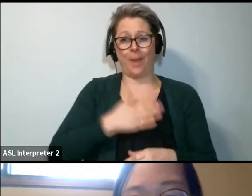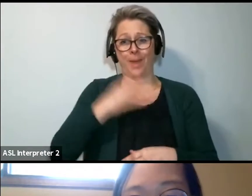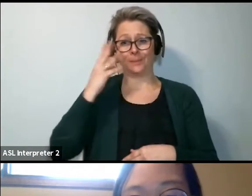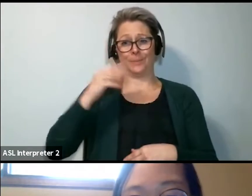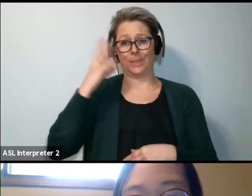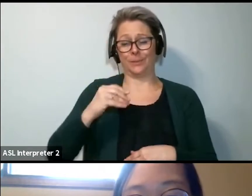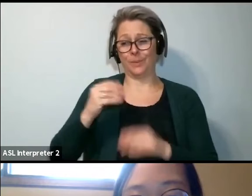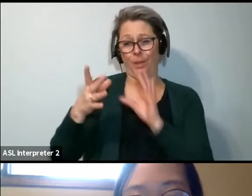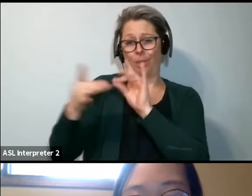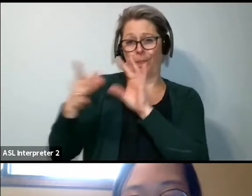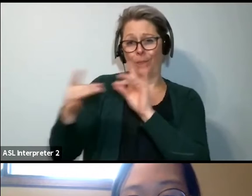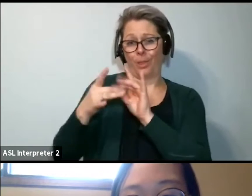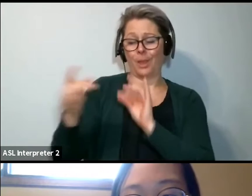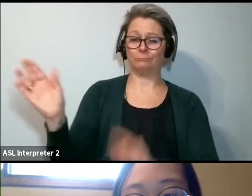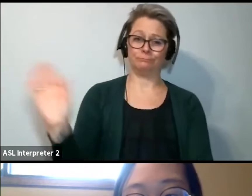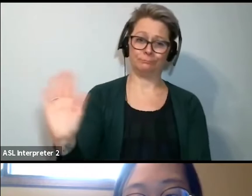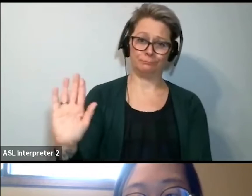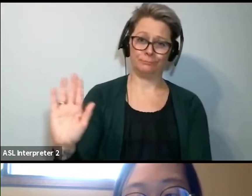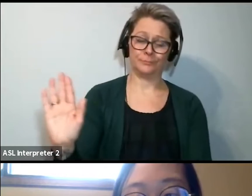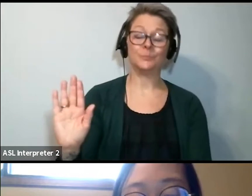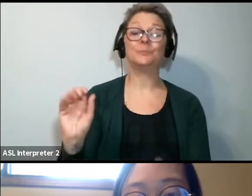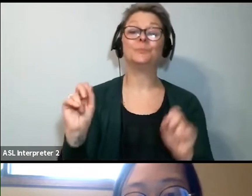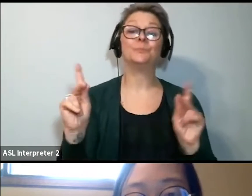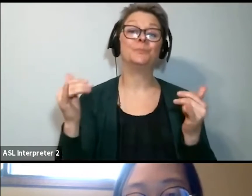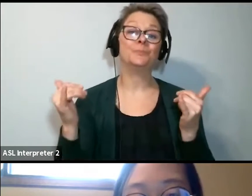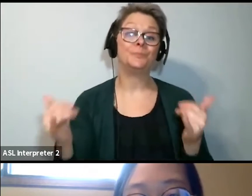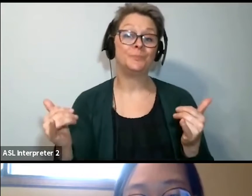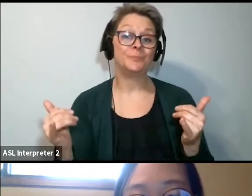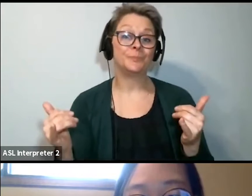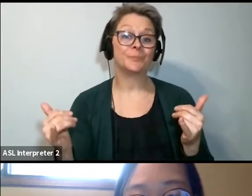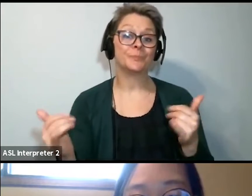so let's see. Yes.